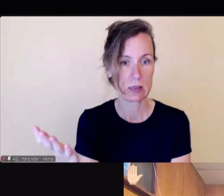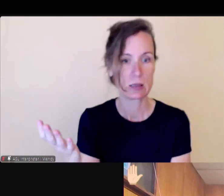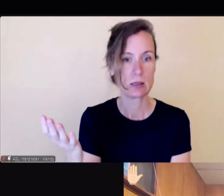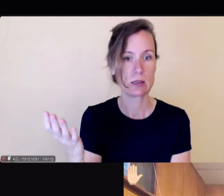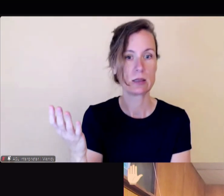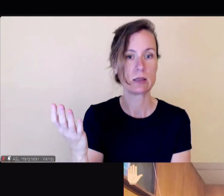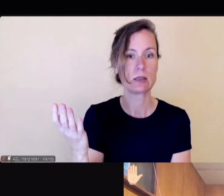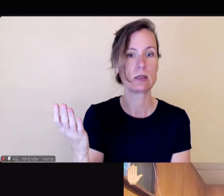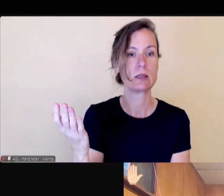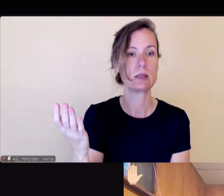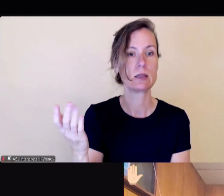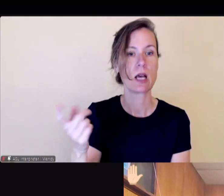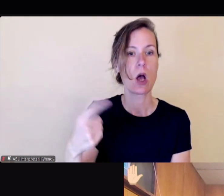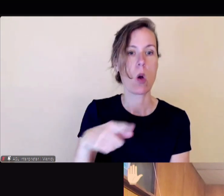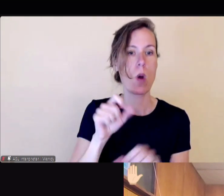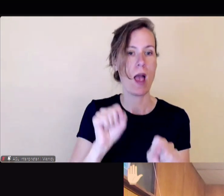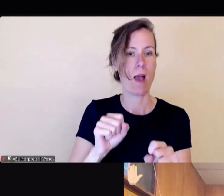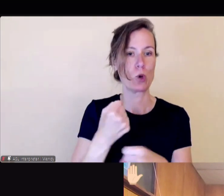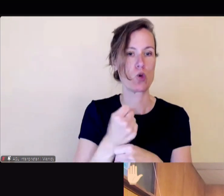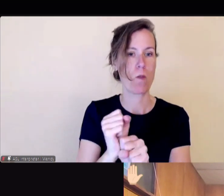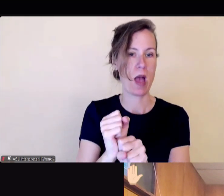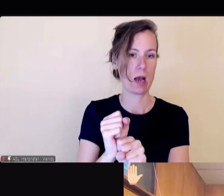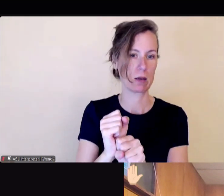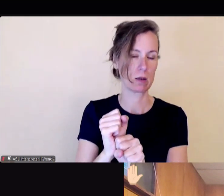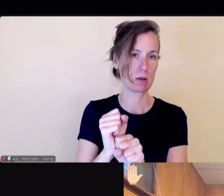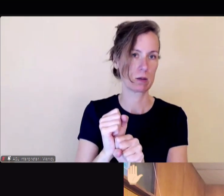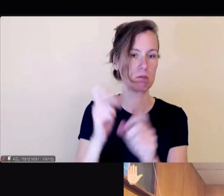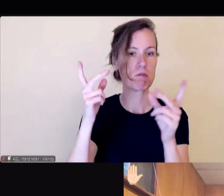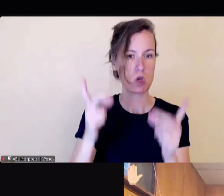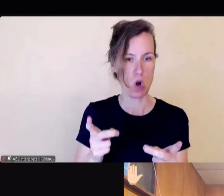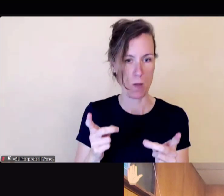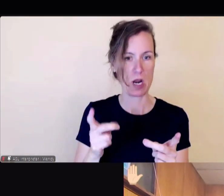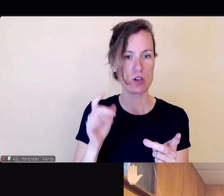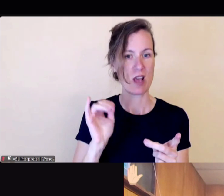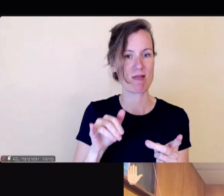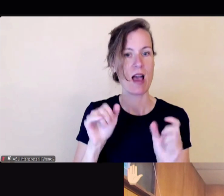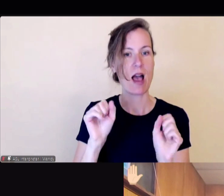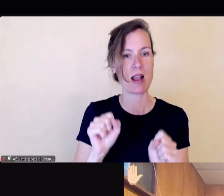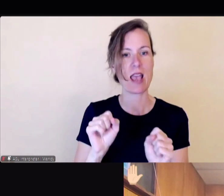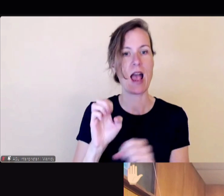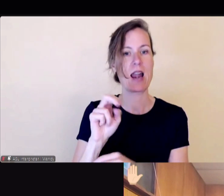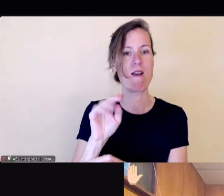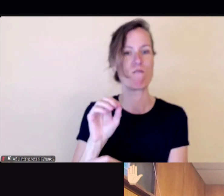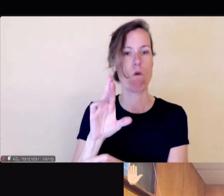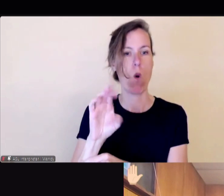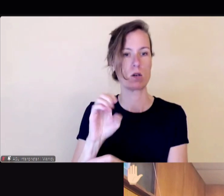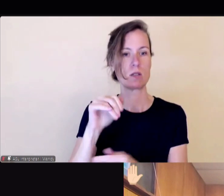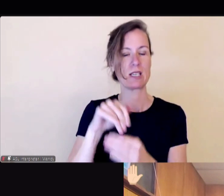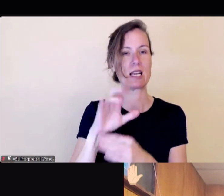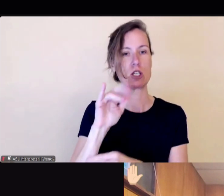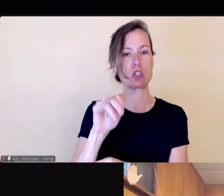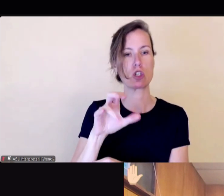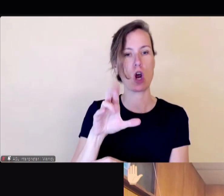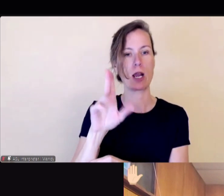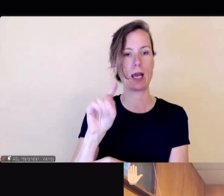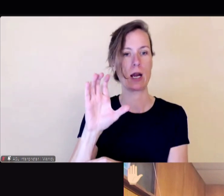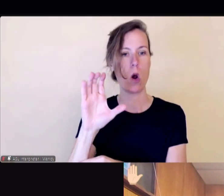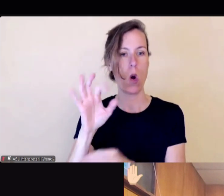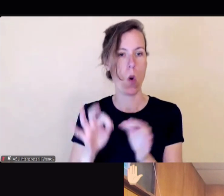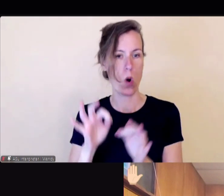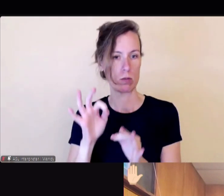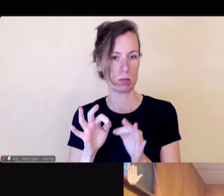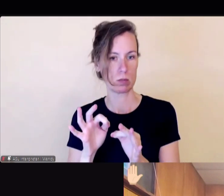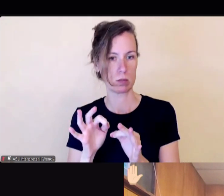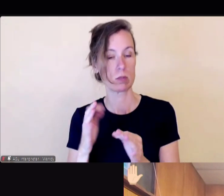by statute is $200,000 in Prince George's County would be the maximum amount that the commission could order in terms of